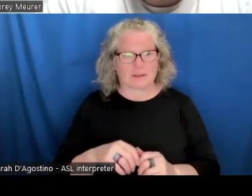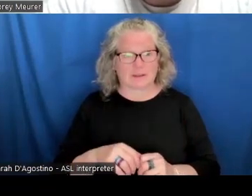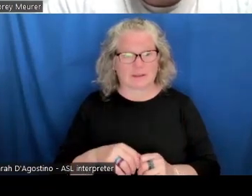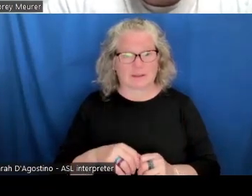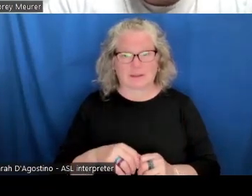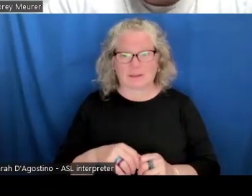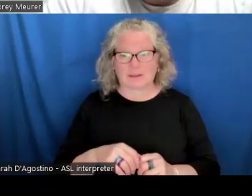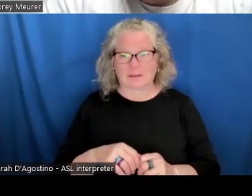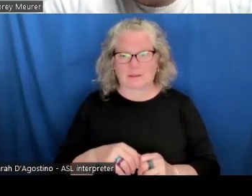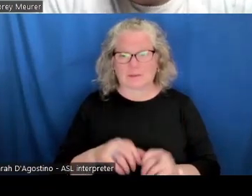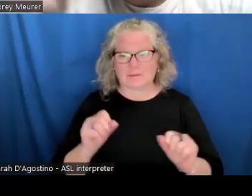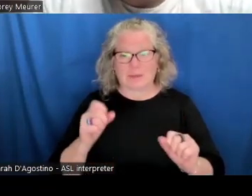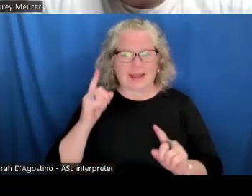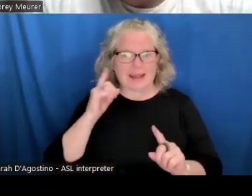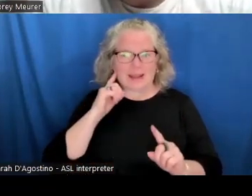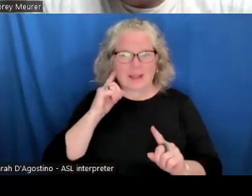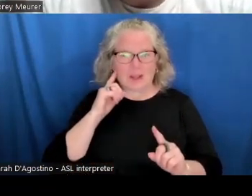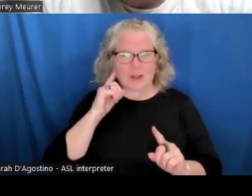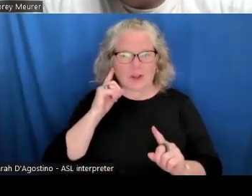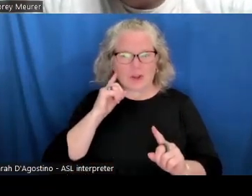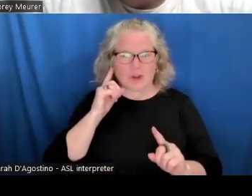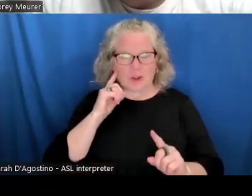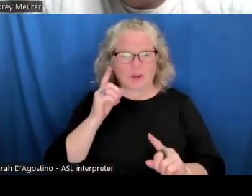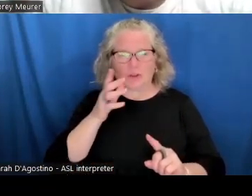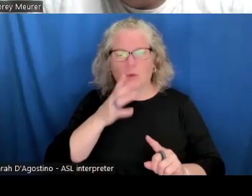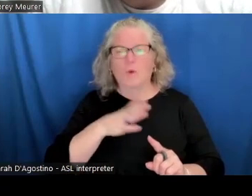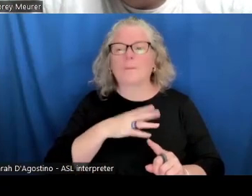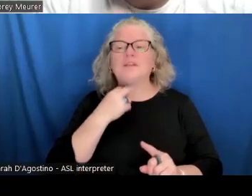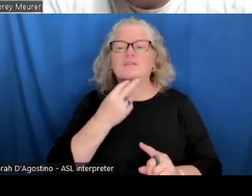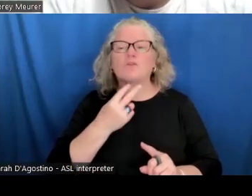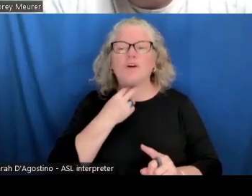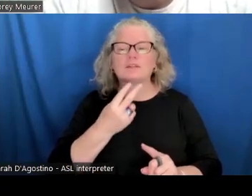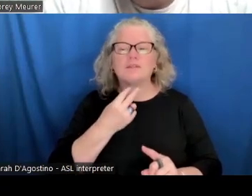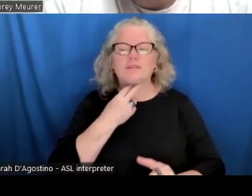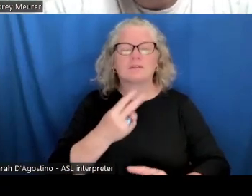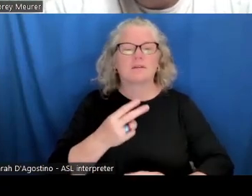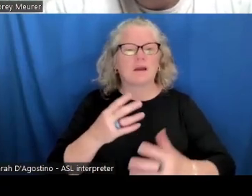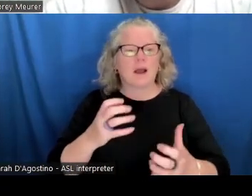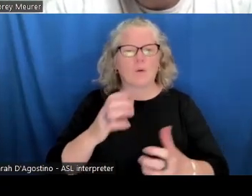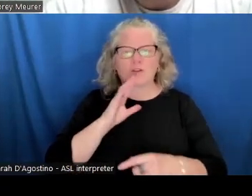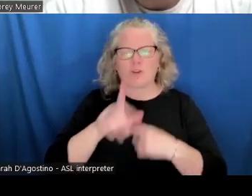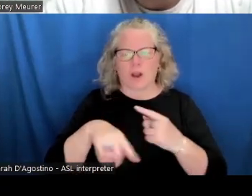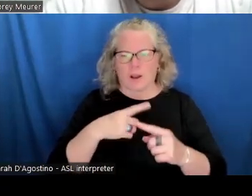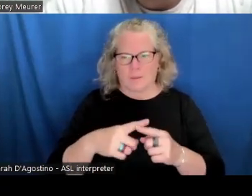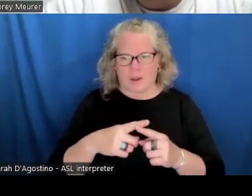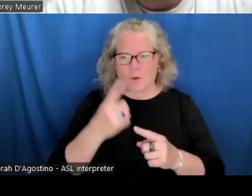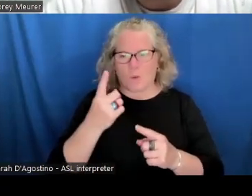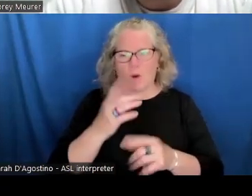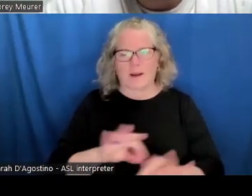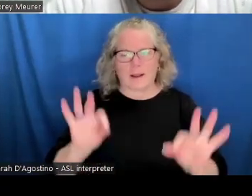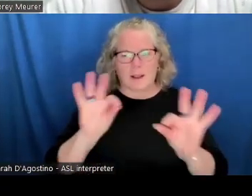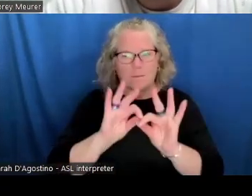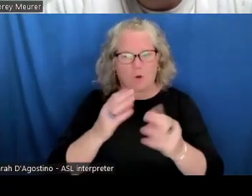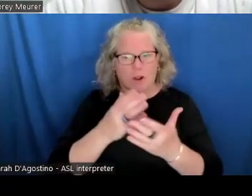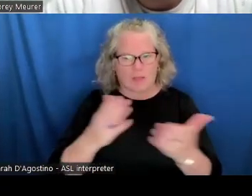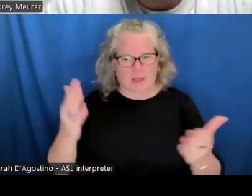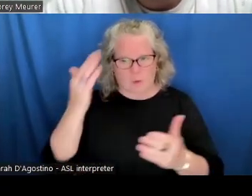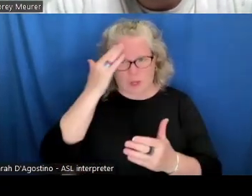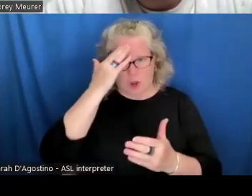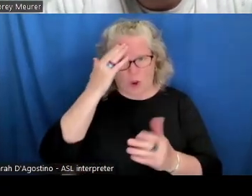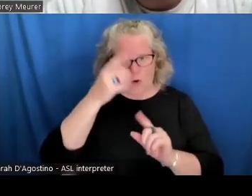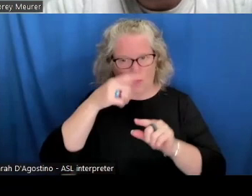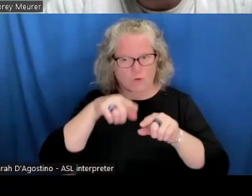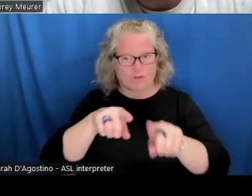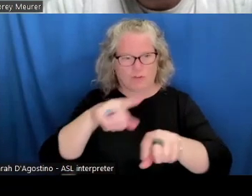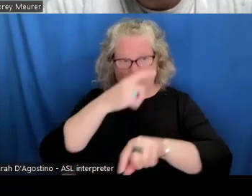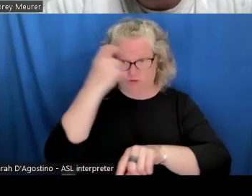So I want to talk for a minute about how to teach the brain. One of the really important things that we know in trauma is that when we